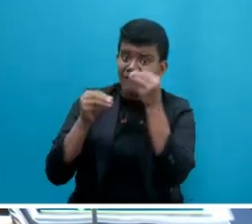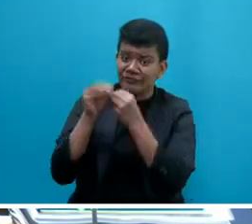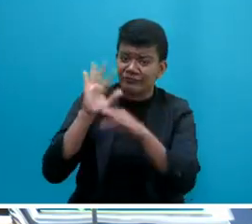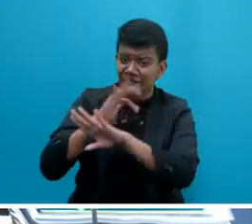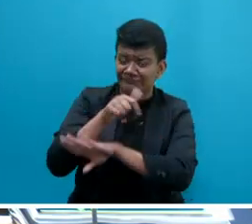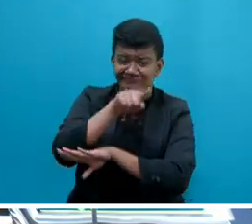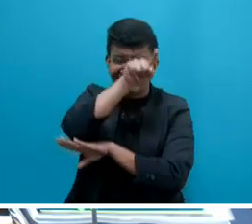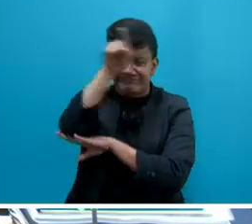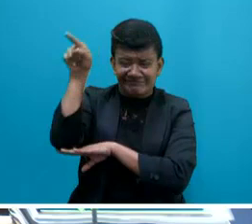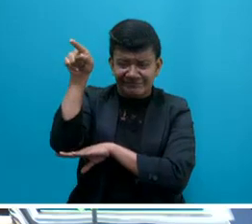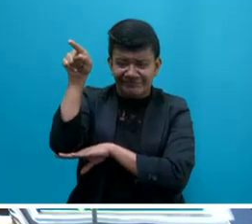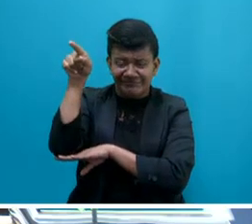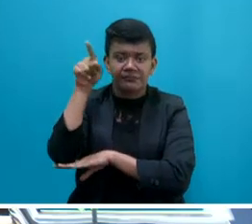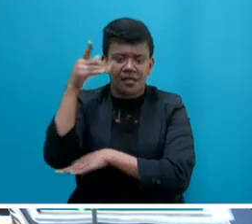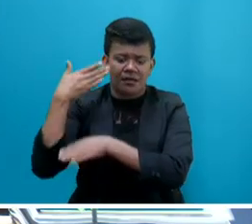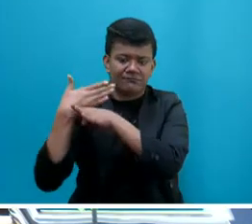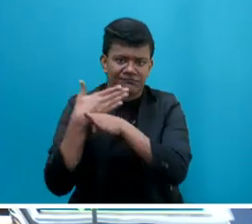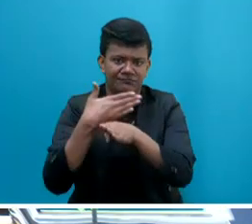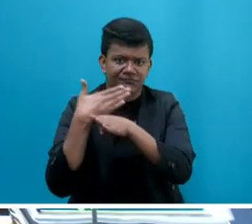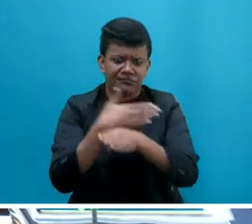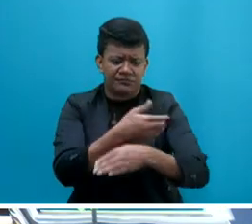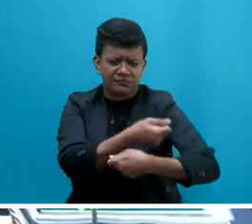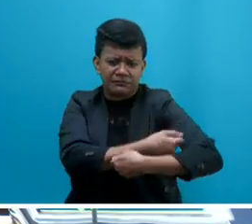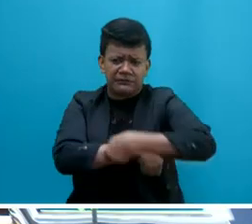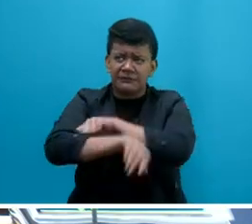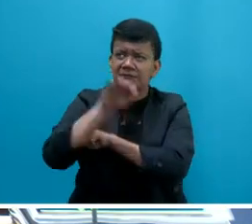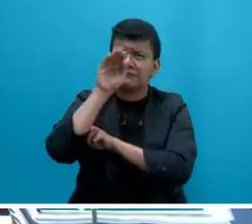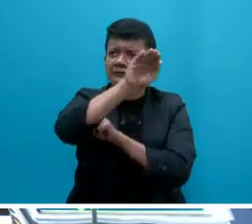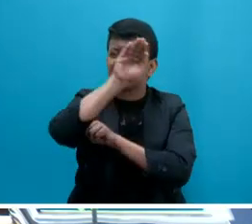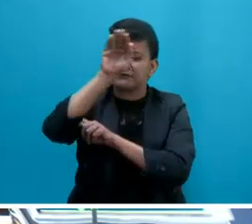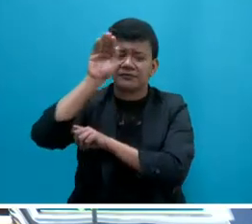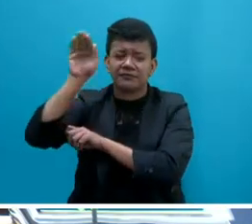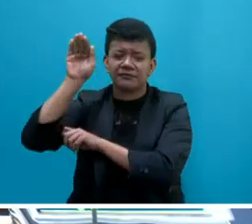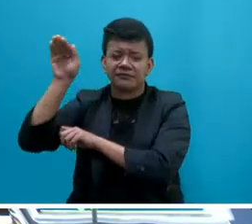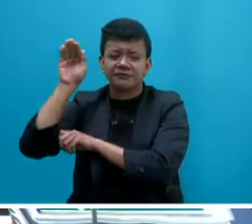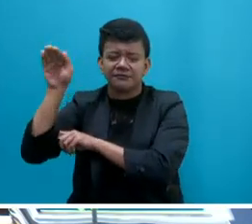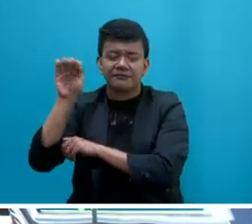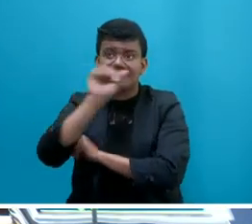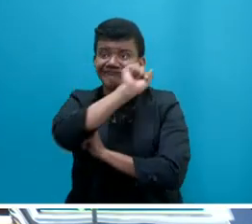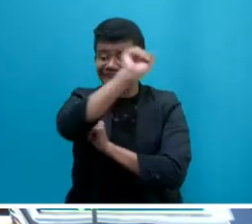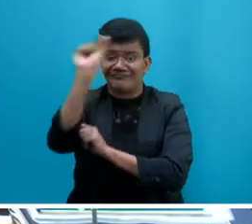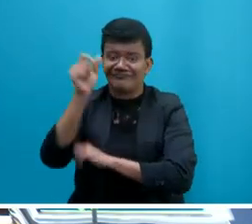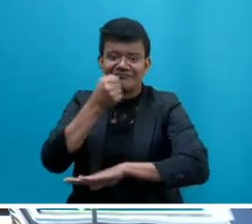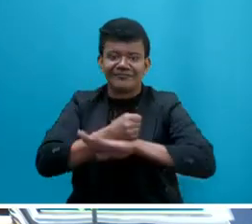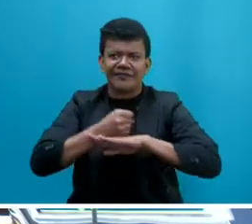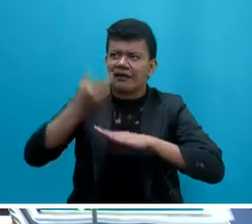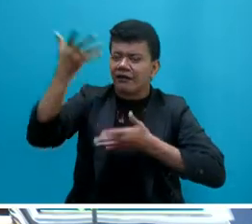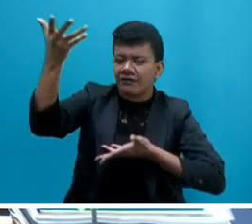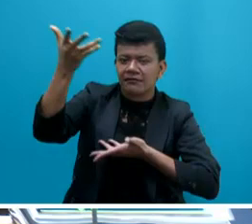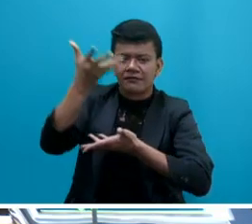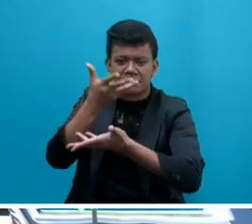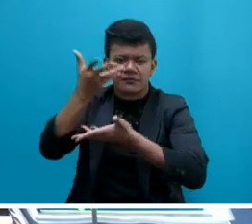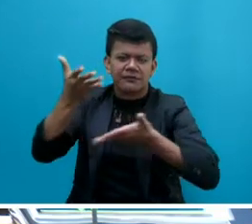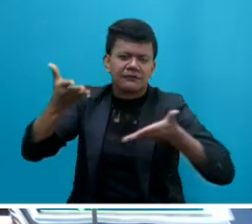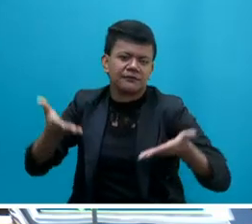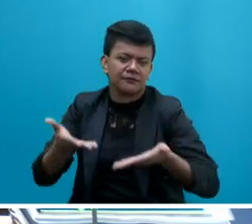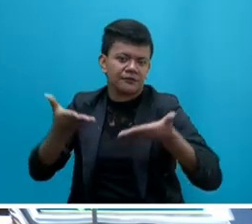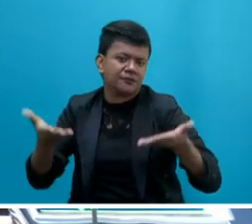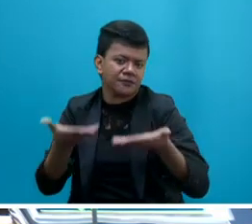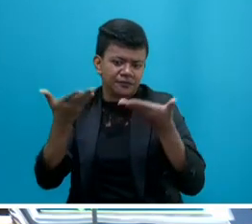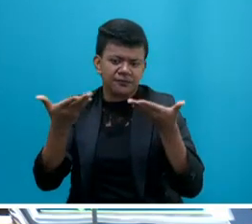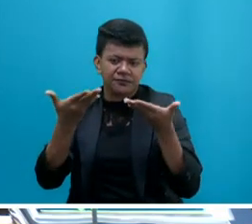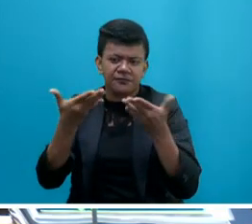to governments, non-state actors, and the public in their areas of responsibilities to promote Fiji. This is